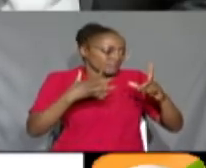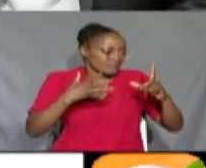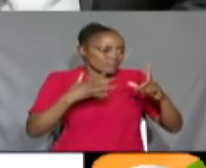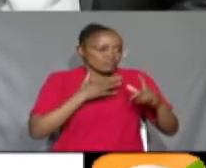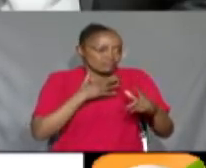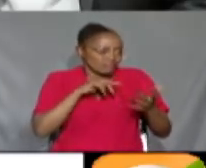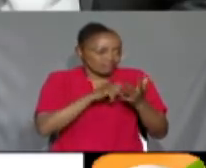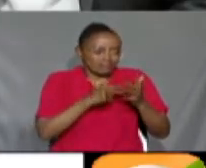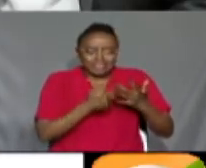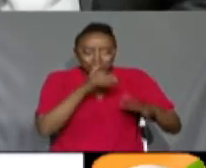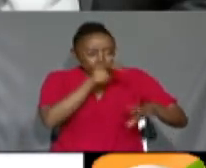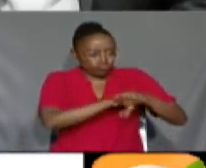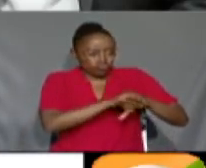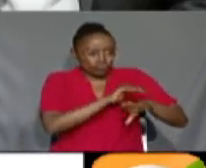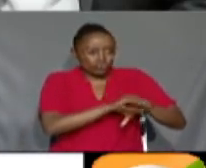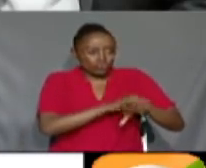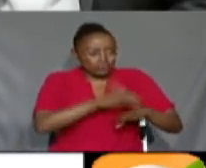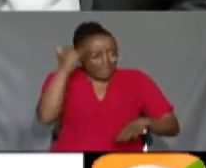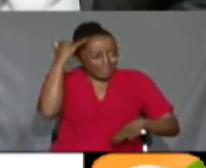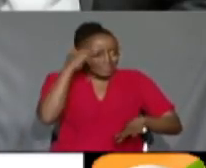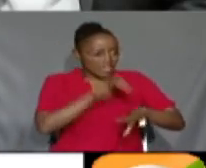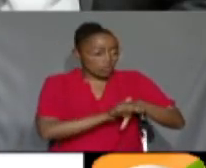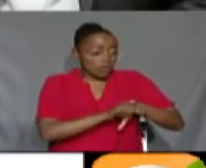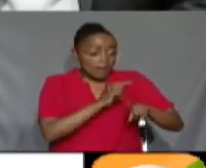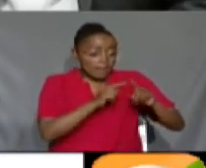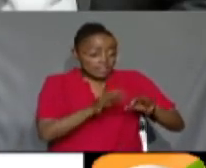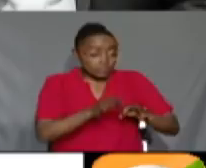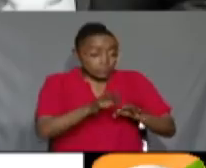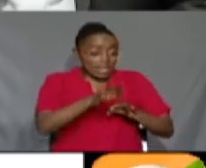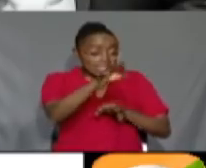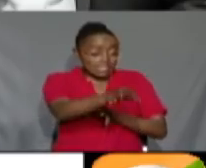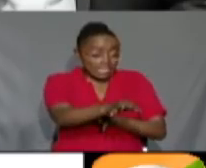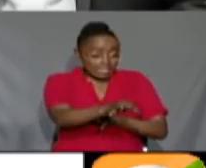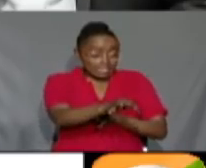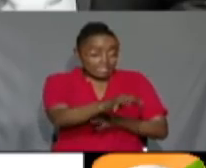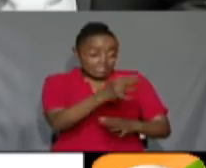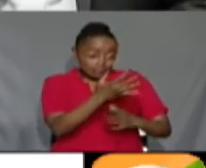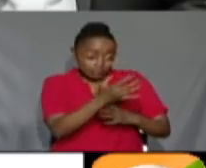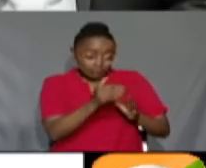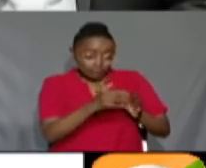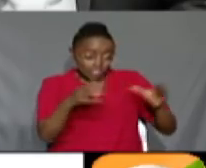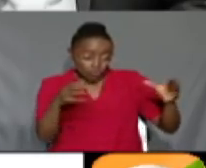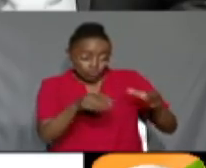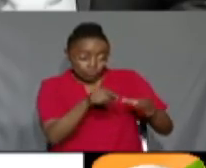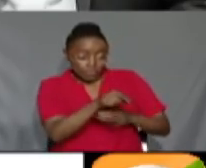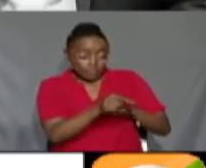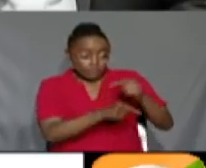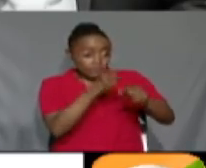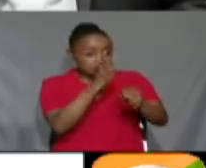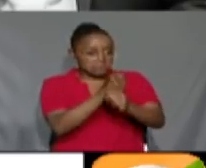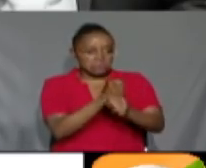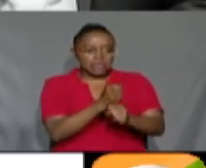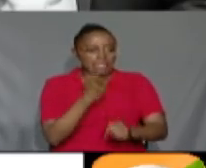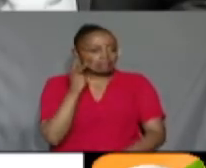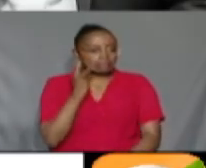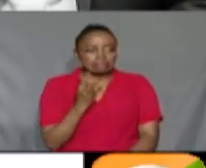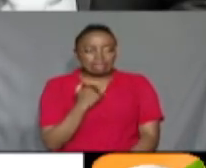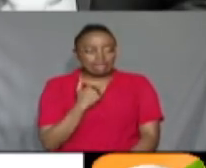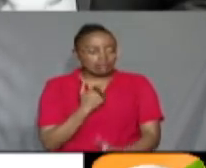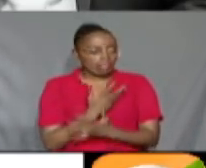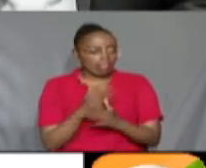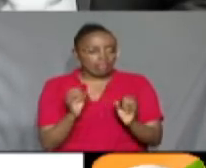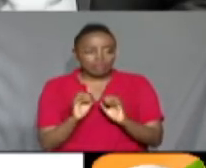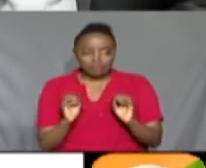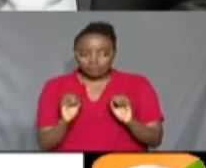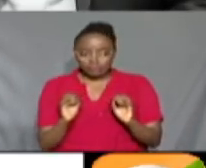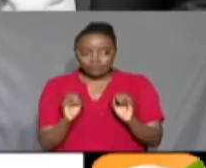not sure that this decision to extend the term of this task force will serve as well. So in your view, no further round of